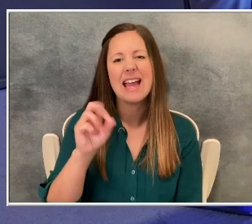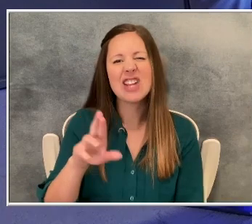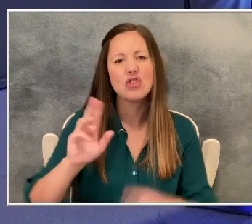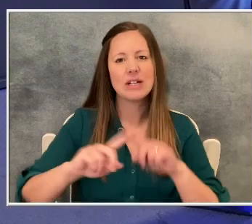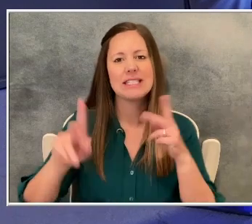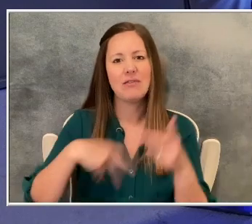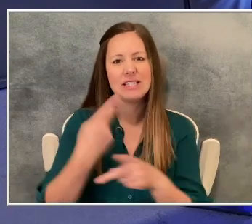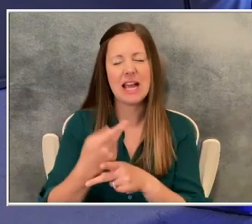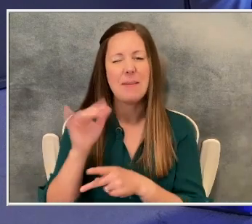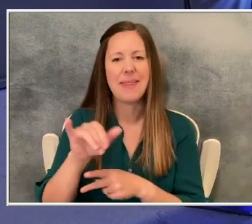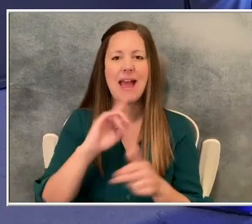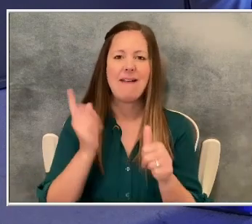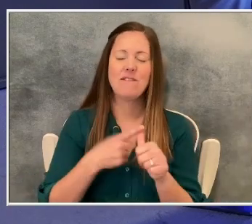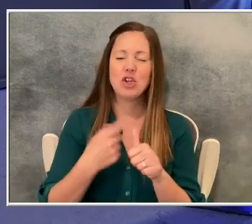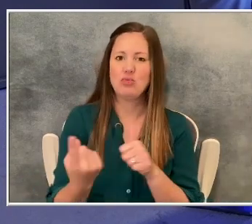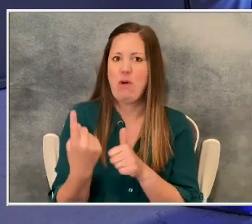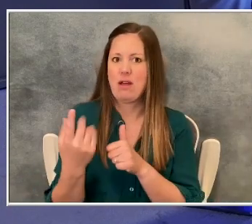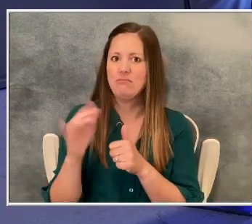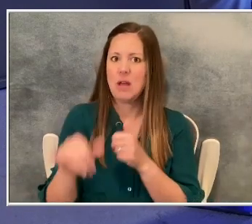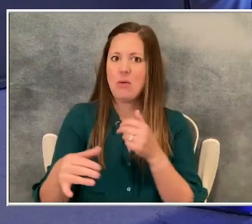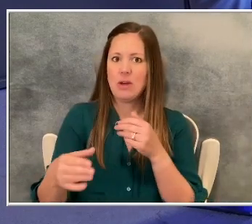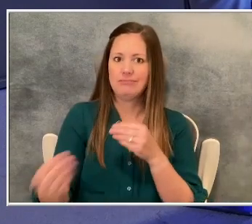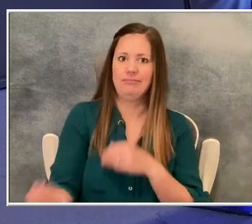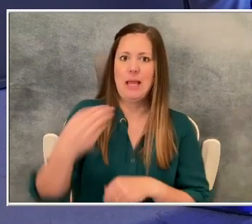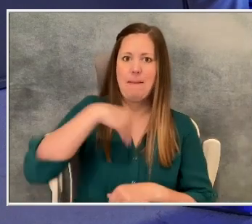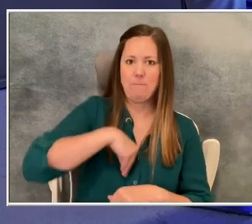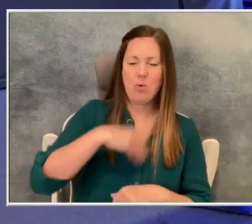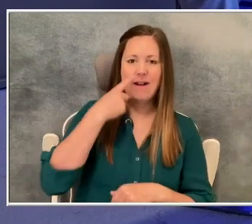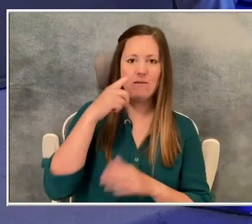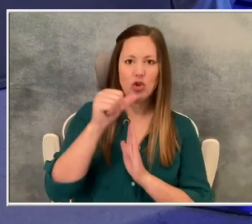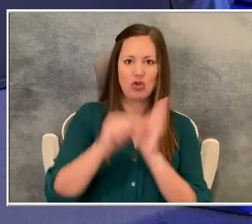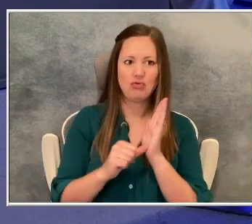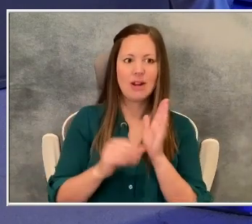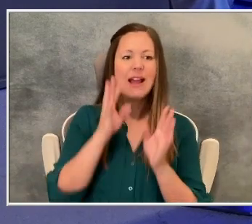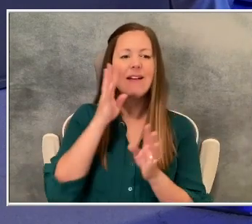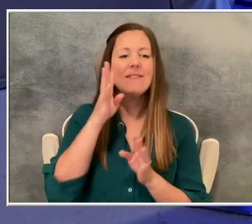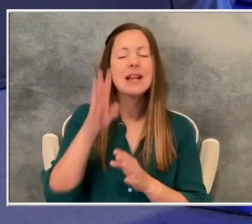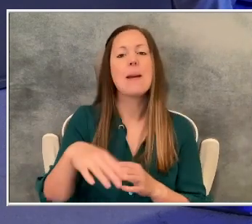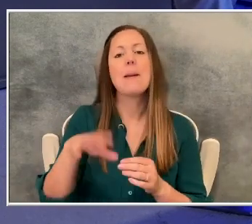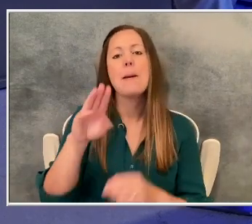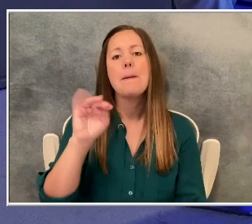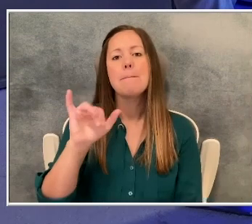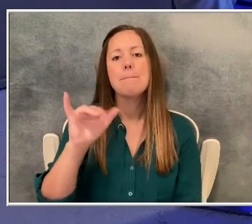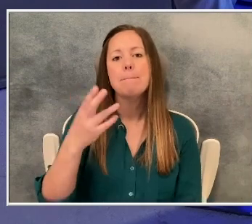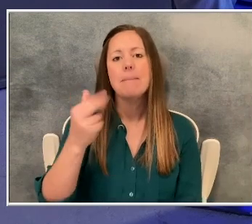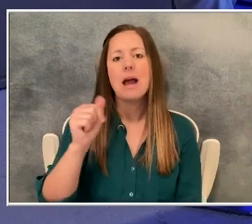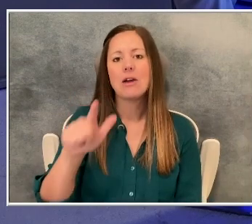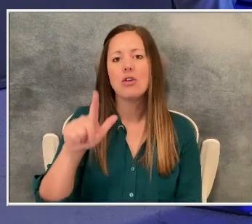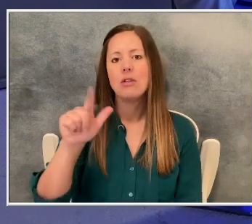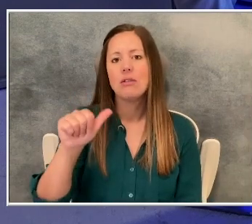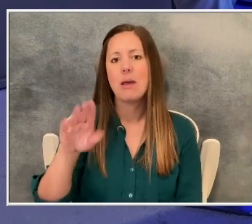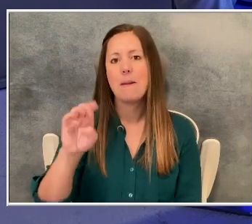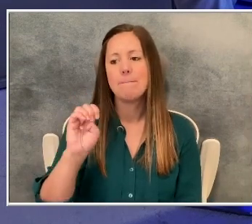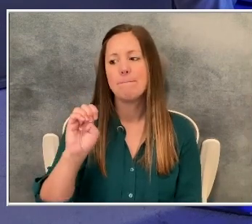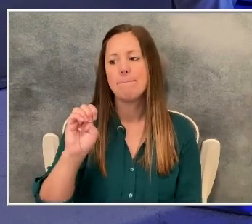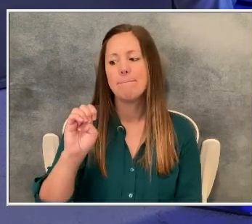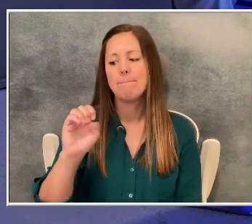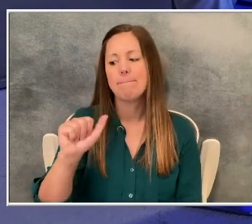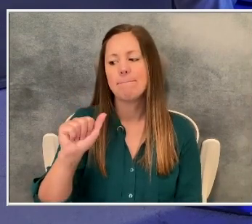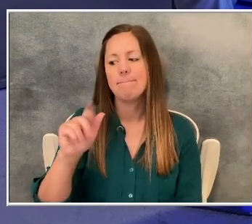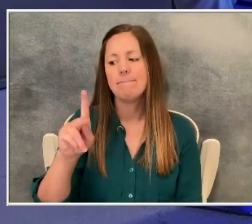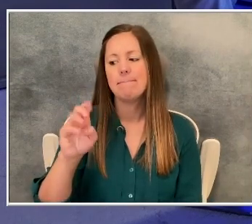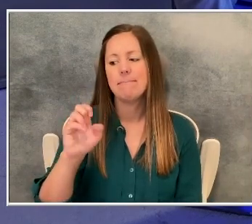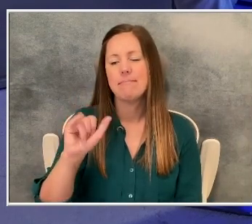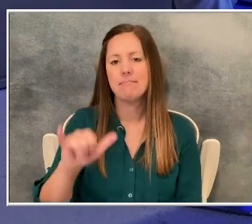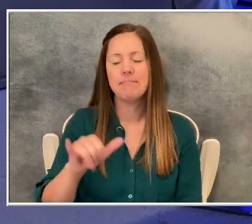aortic surgery, were Dacron or polyester grafts invented by Michael DeBakey. And they were showing the Dacron graft, and actually it was also soaked with